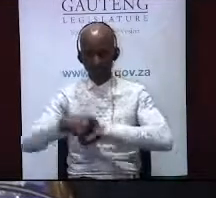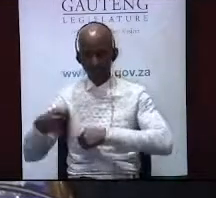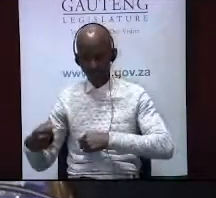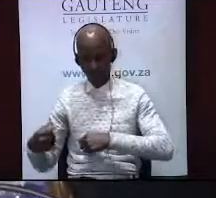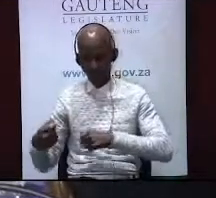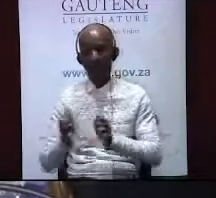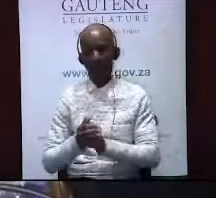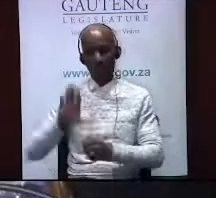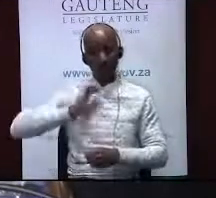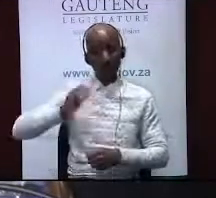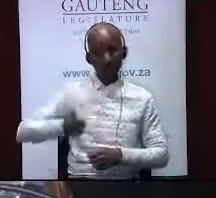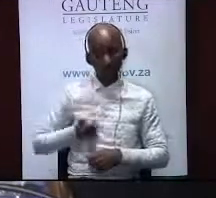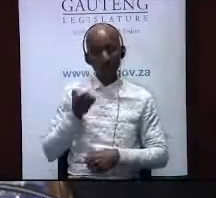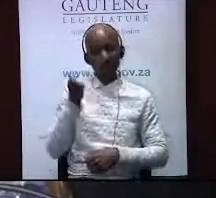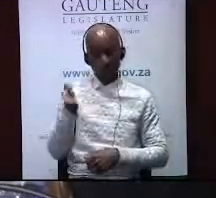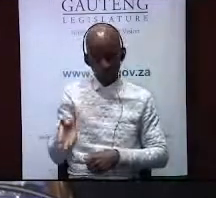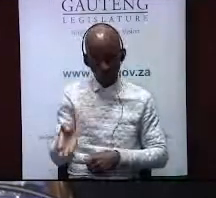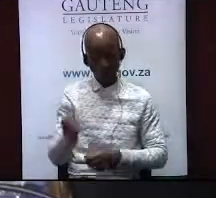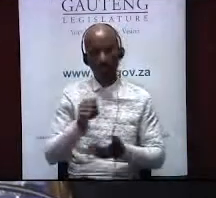There were women